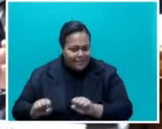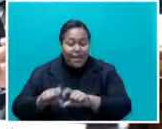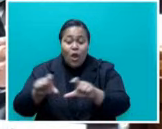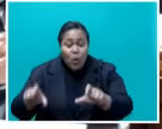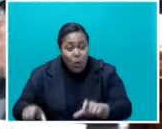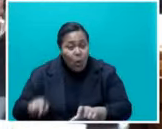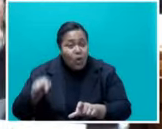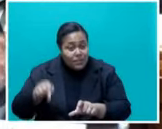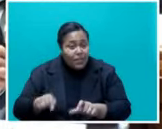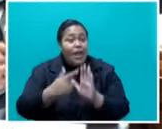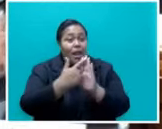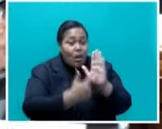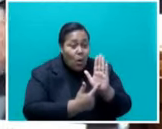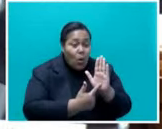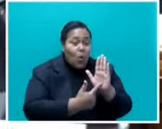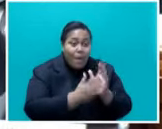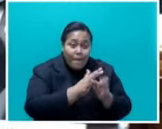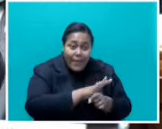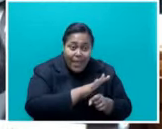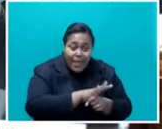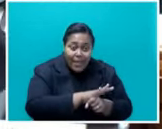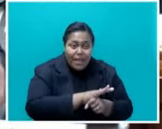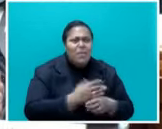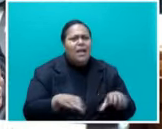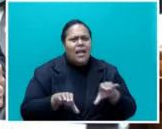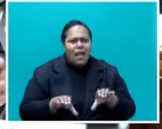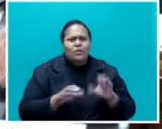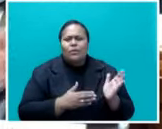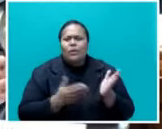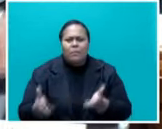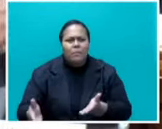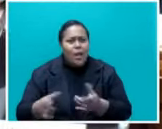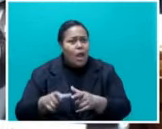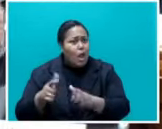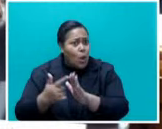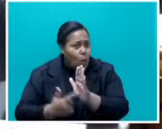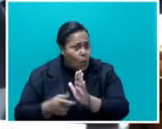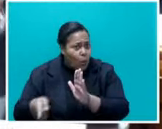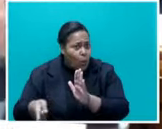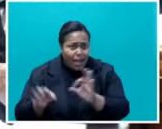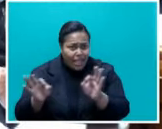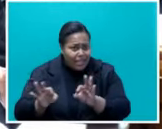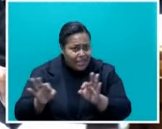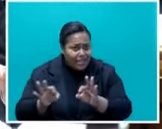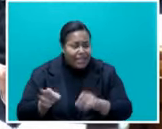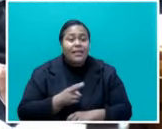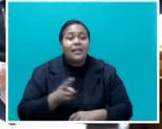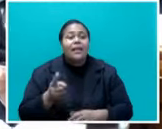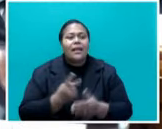drafted, and unfortunately the council did not bring to the attention of what would happen, that you don't,